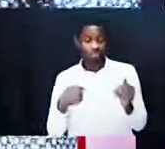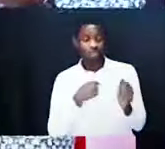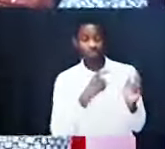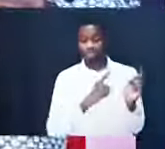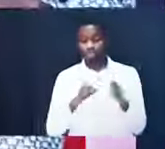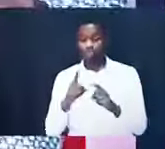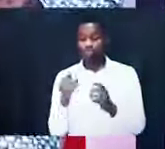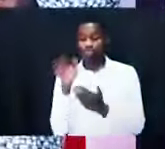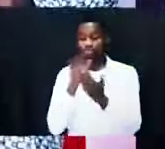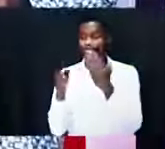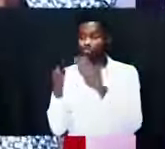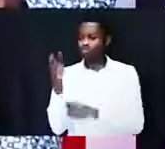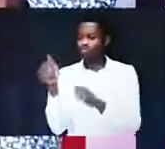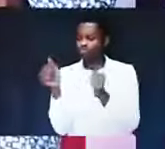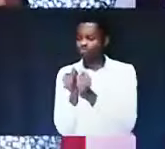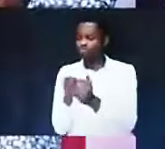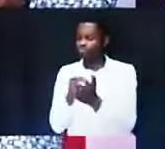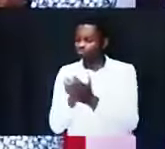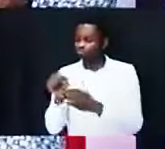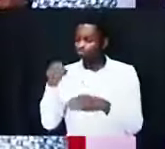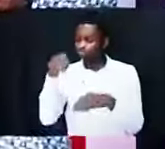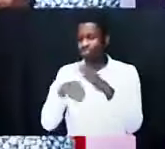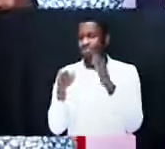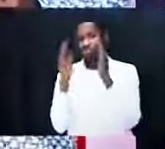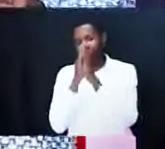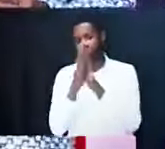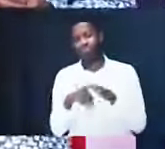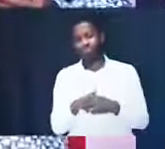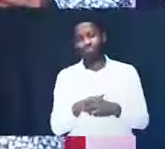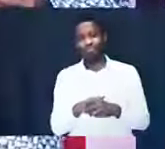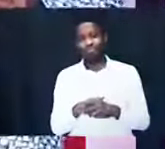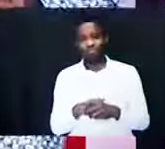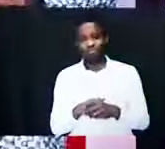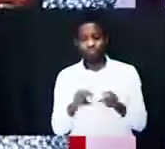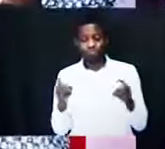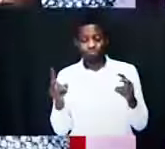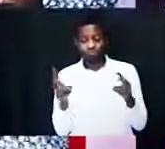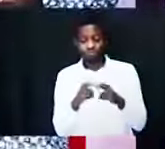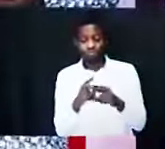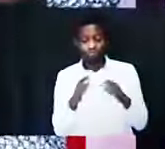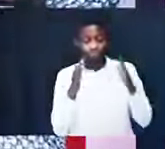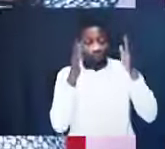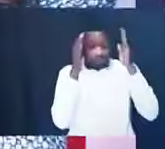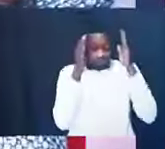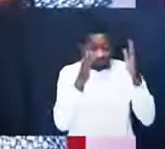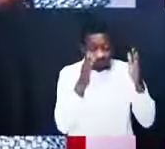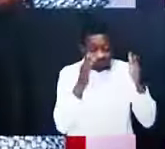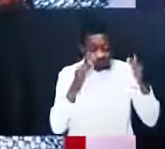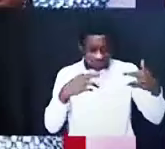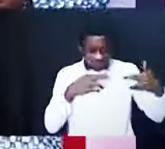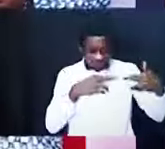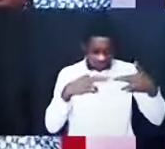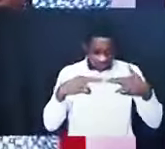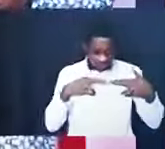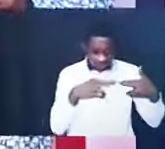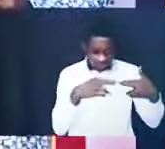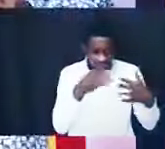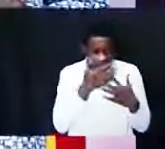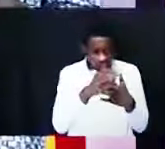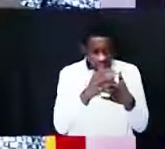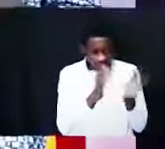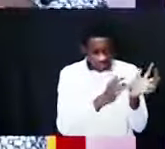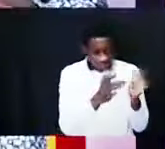prayer. So let's now turn our attention to the correlation between Jesus' prayer life and his teaching